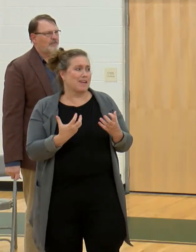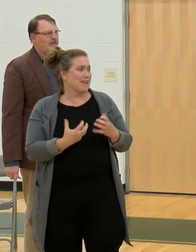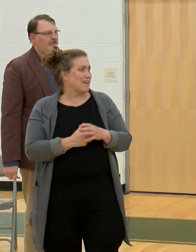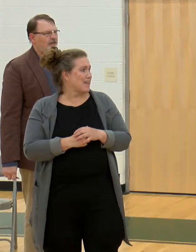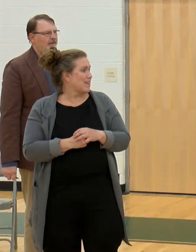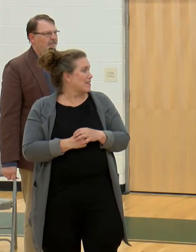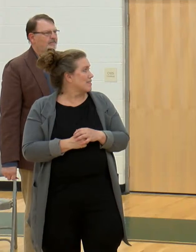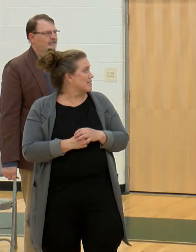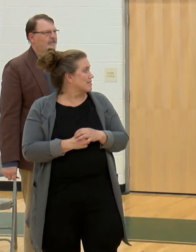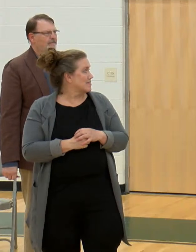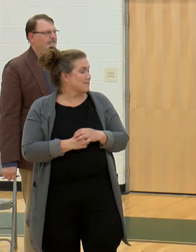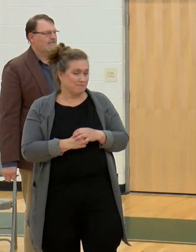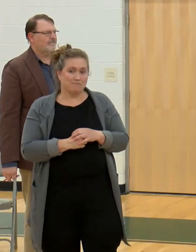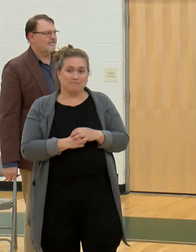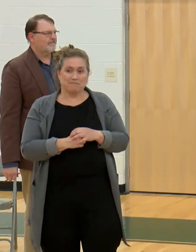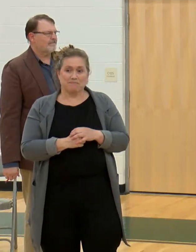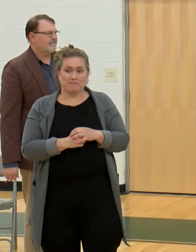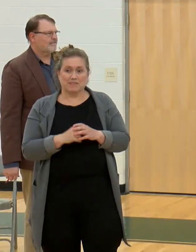Yeah, we're happy to do that.